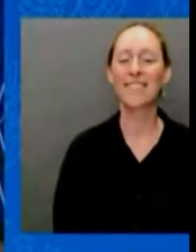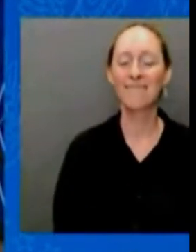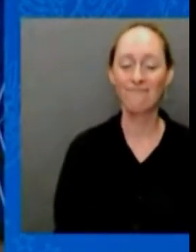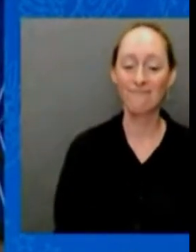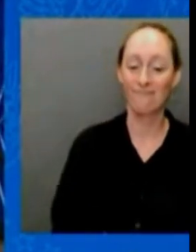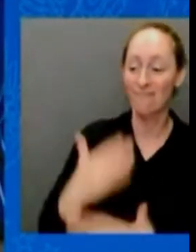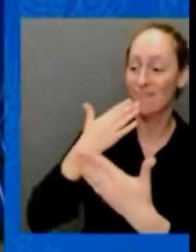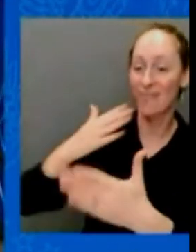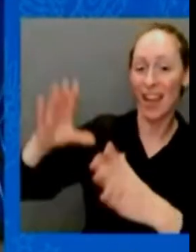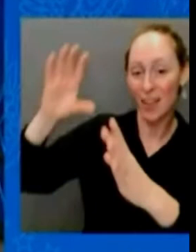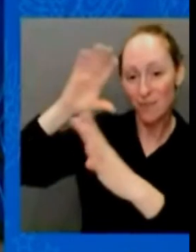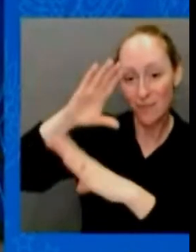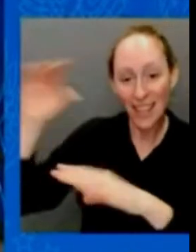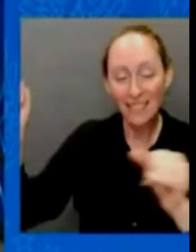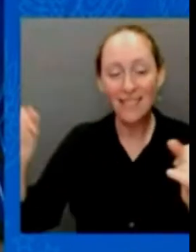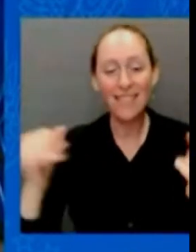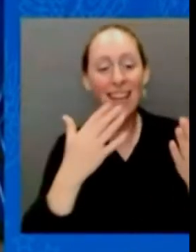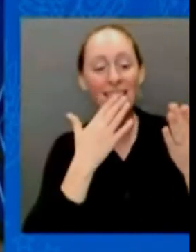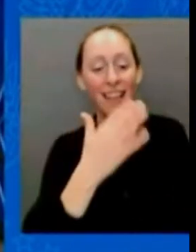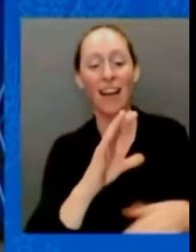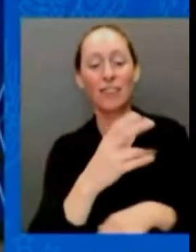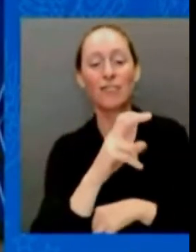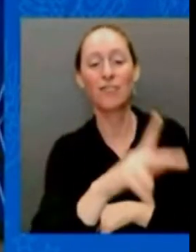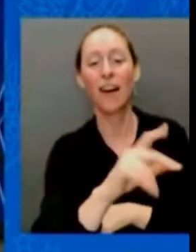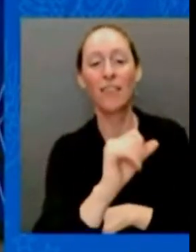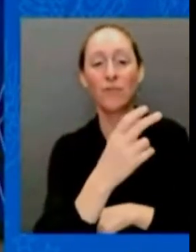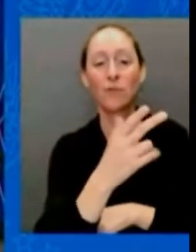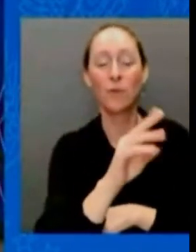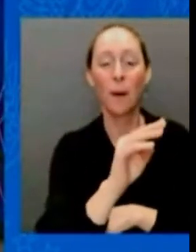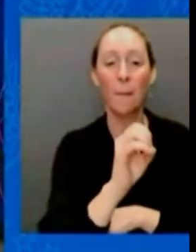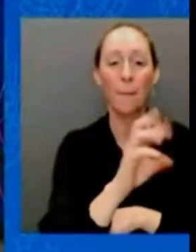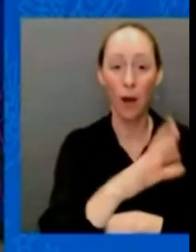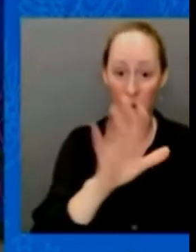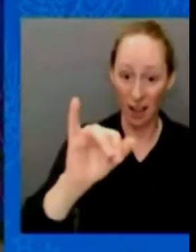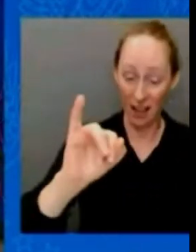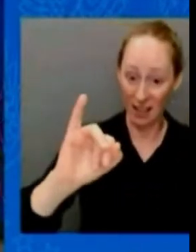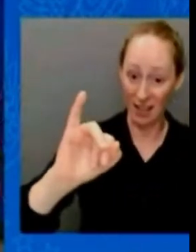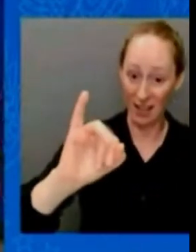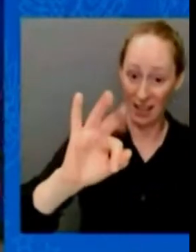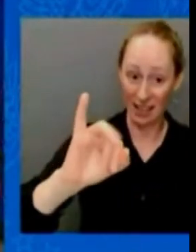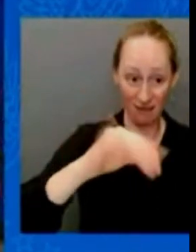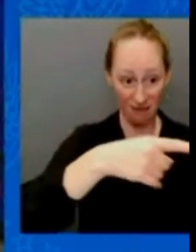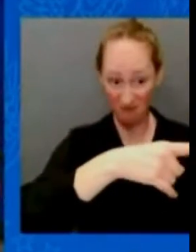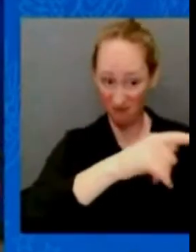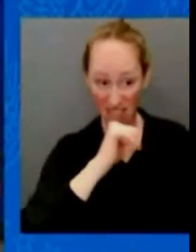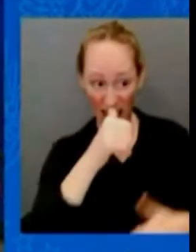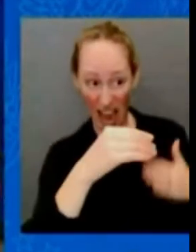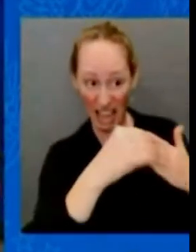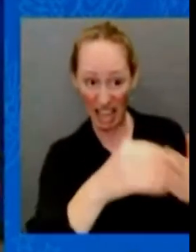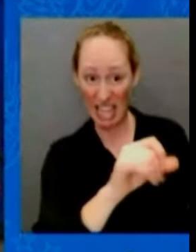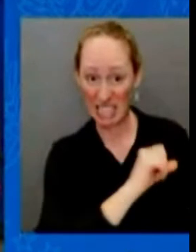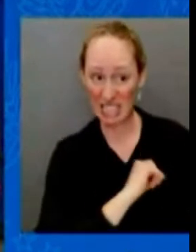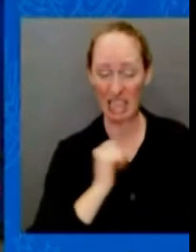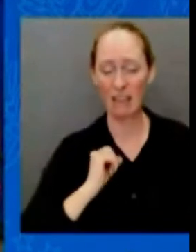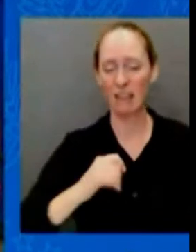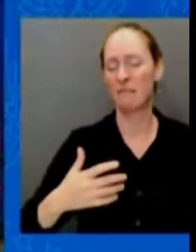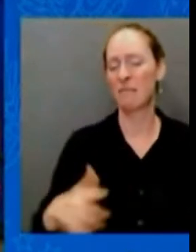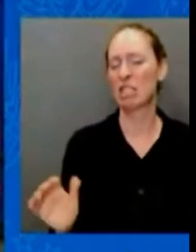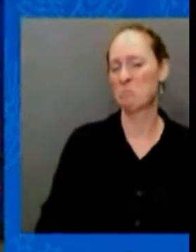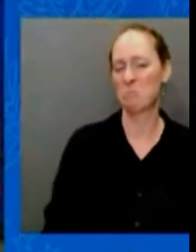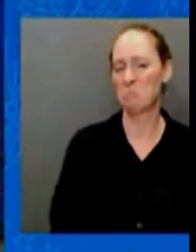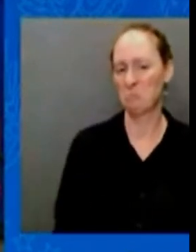the majority leader, we would not be sitting here today, I guarantee that. We needed the Democrats to get this over the finish